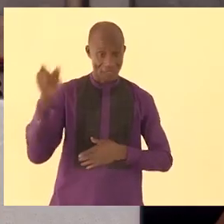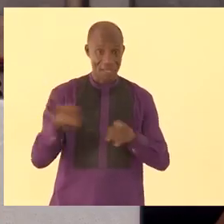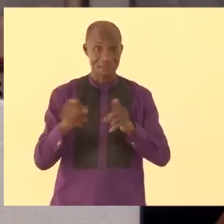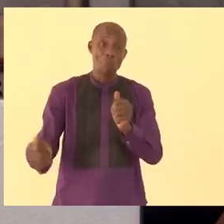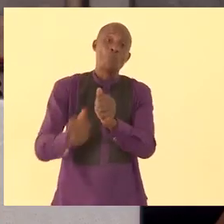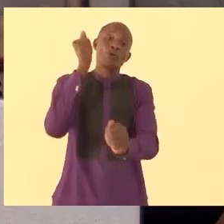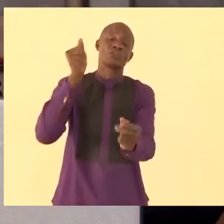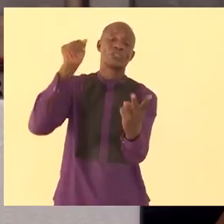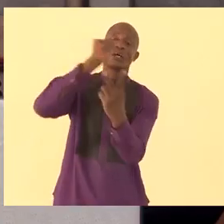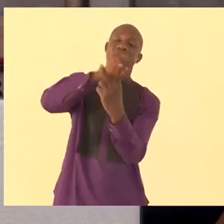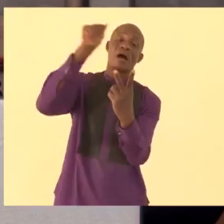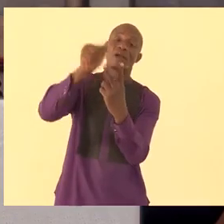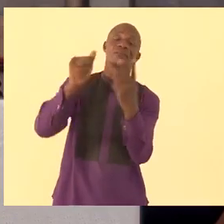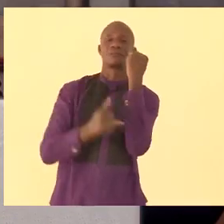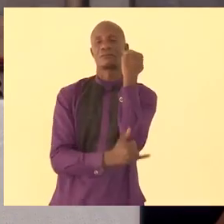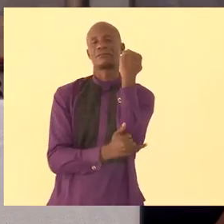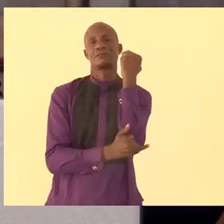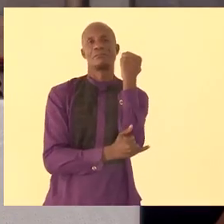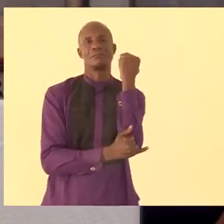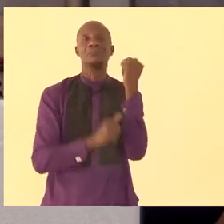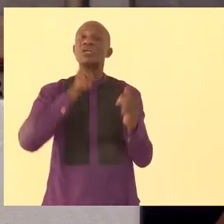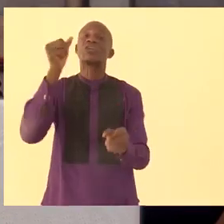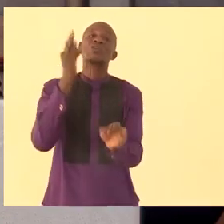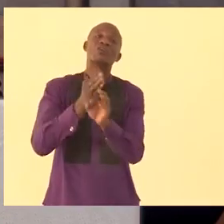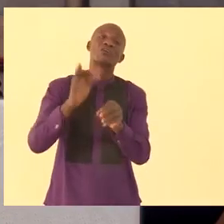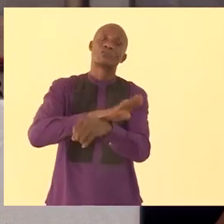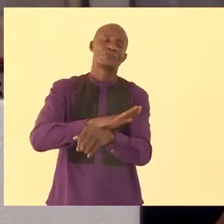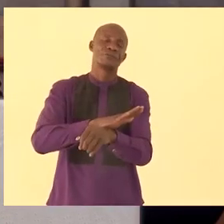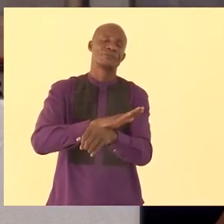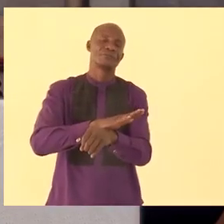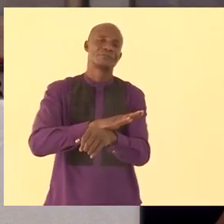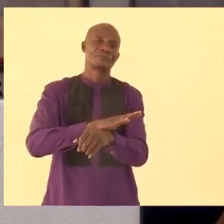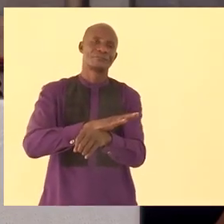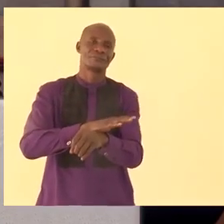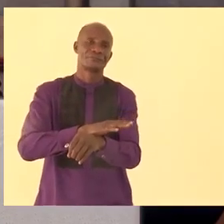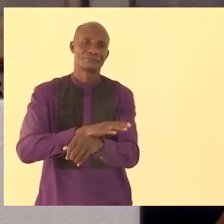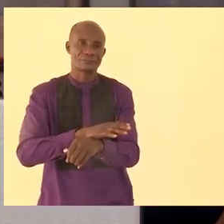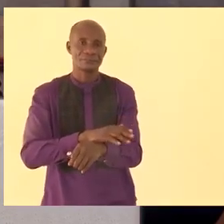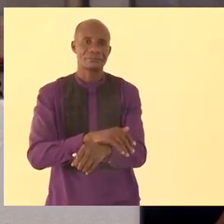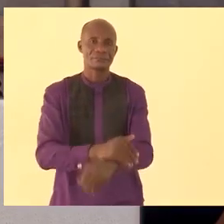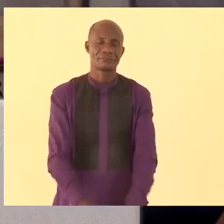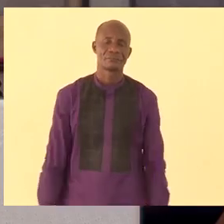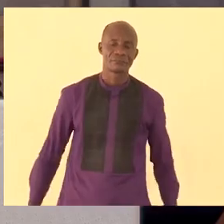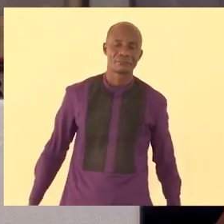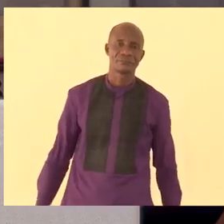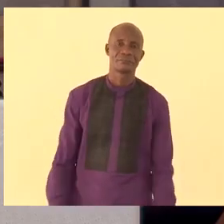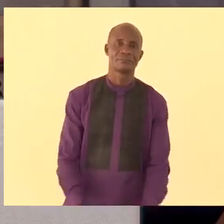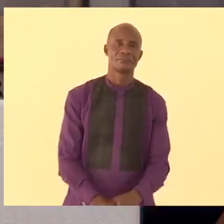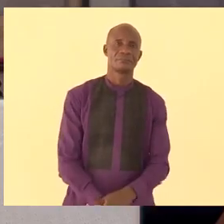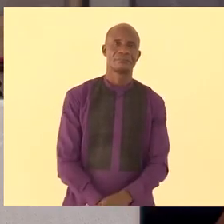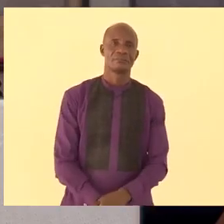adulterous country. Most unfaithful, people with the most unfaithful set of wives and husbands.